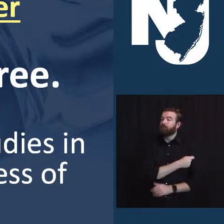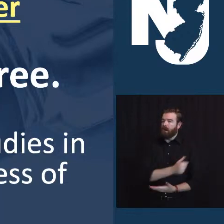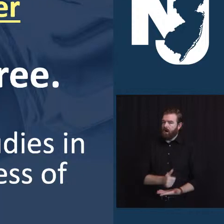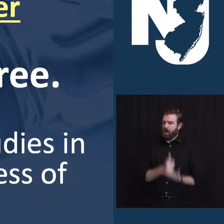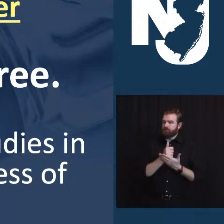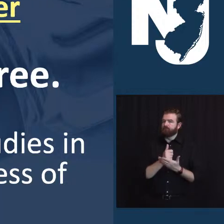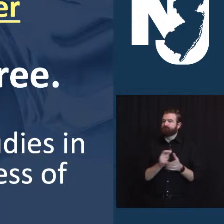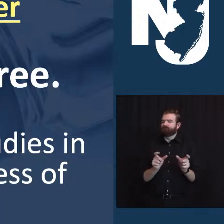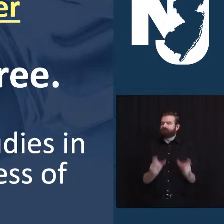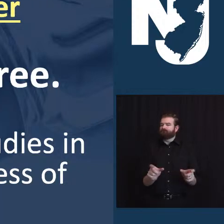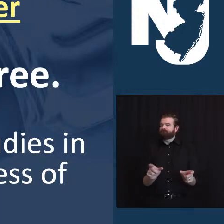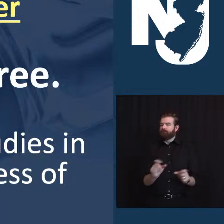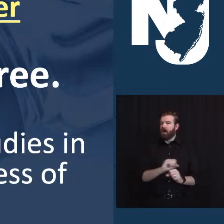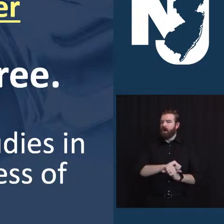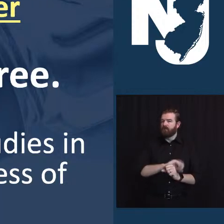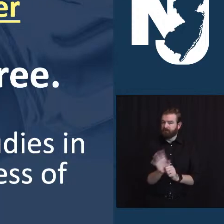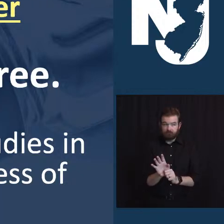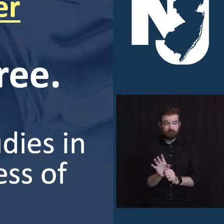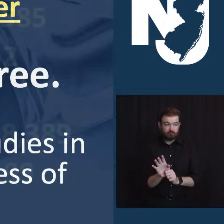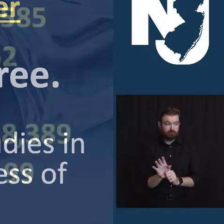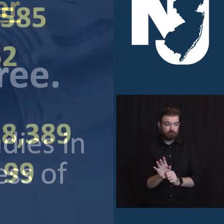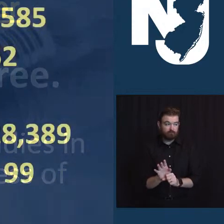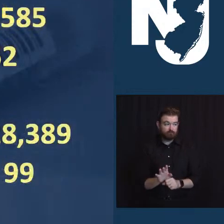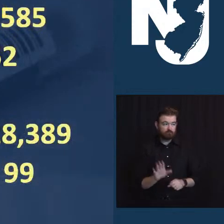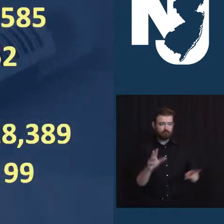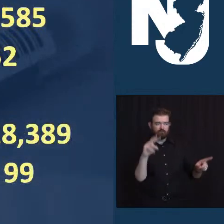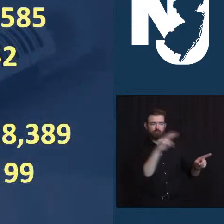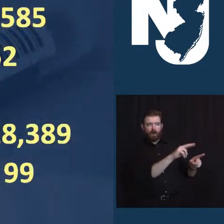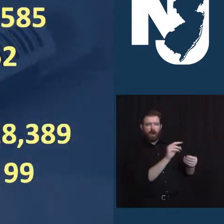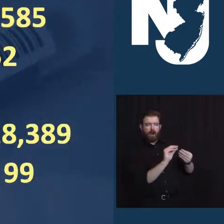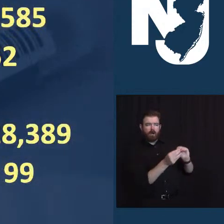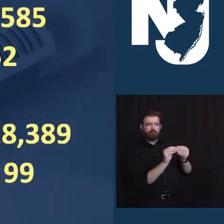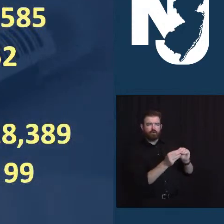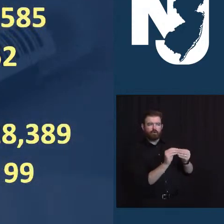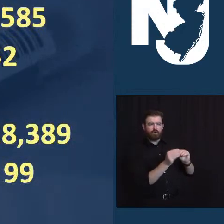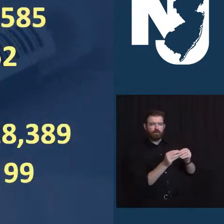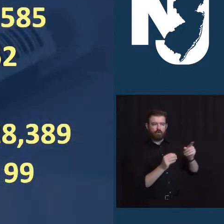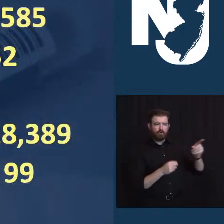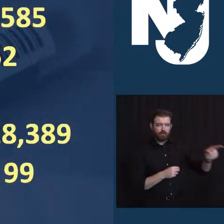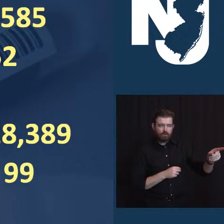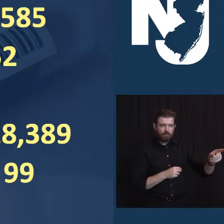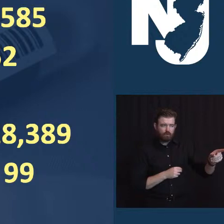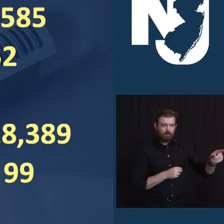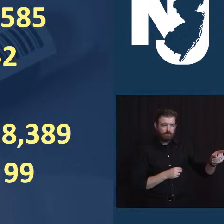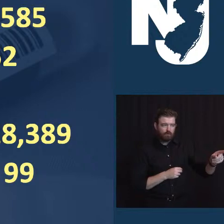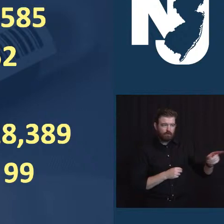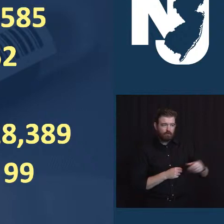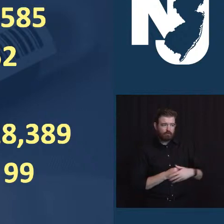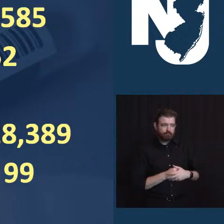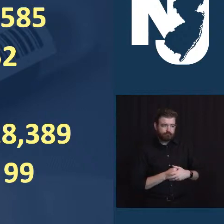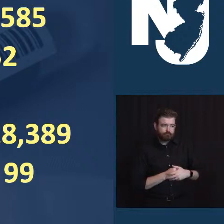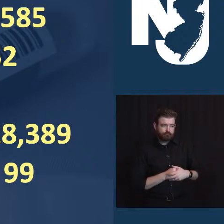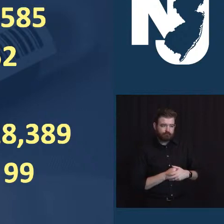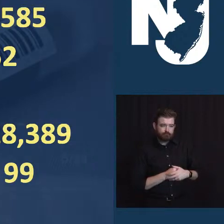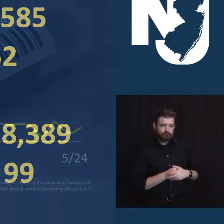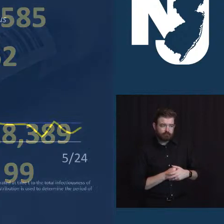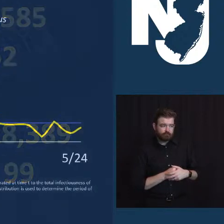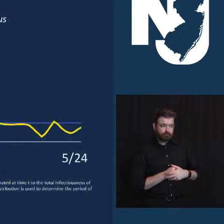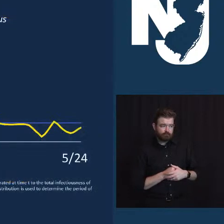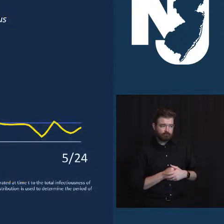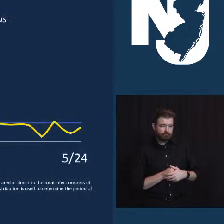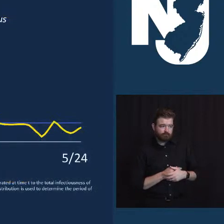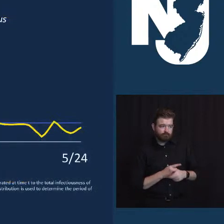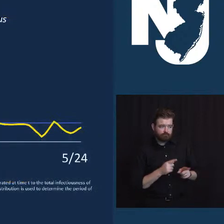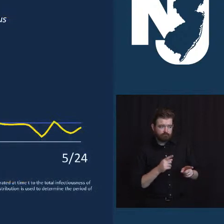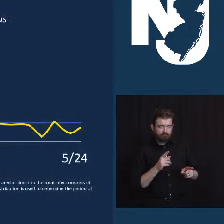numbers. Overnight, we're reporting 451 additional cases. The rate of transmission is